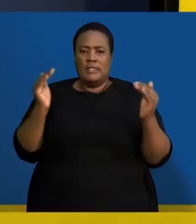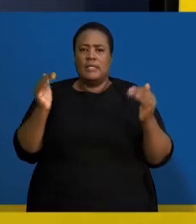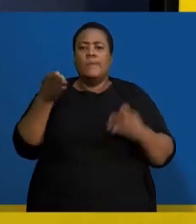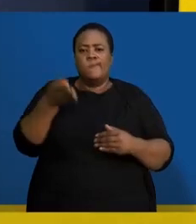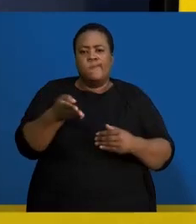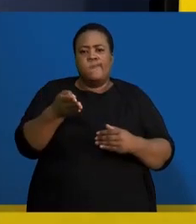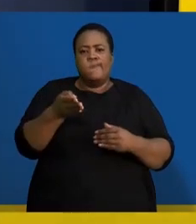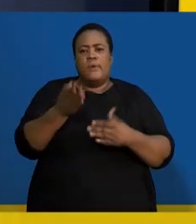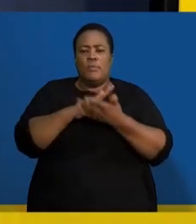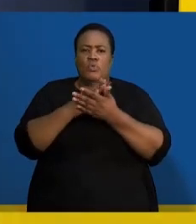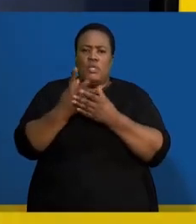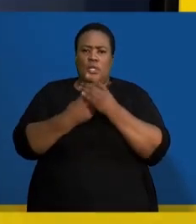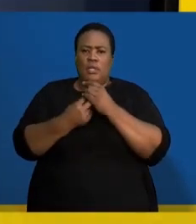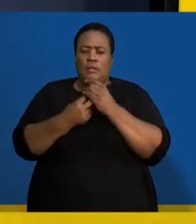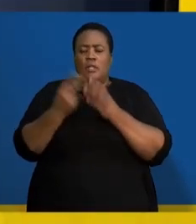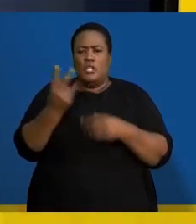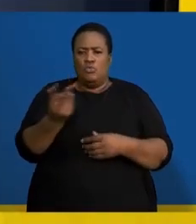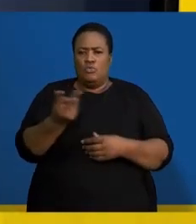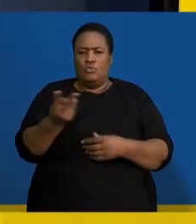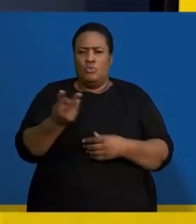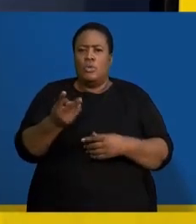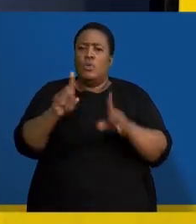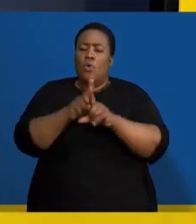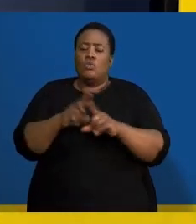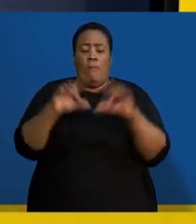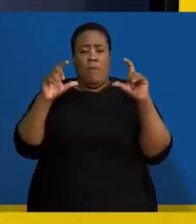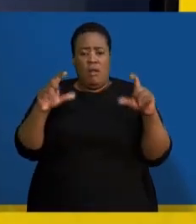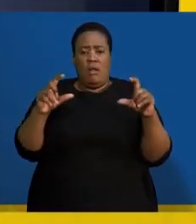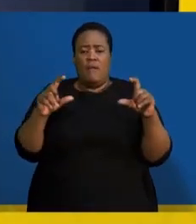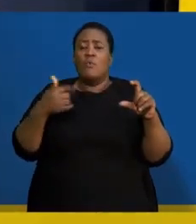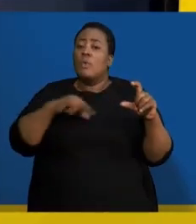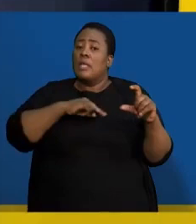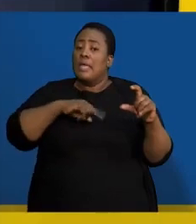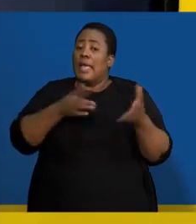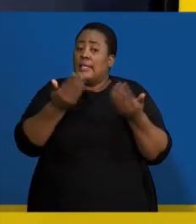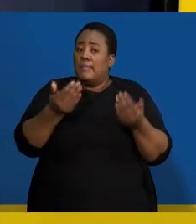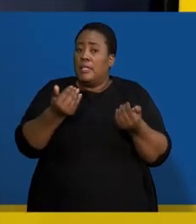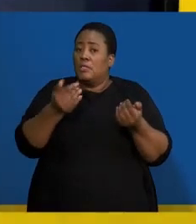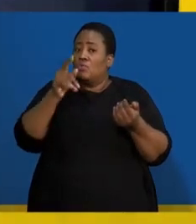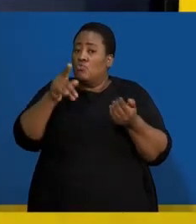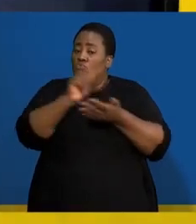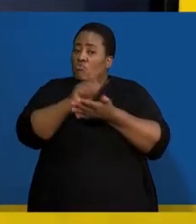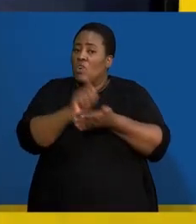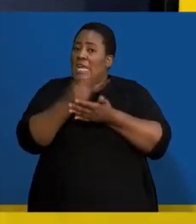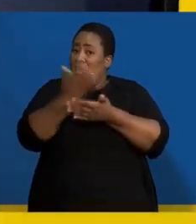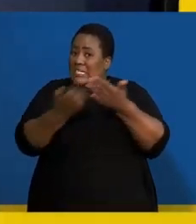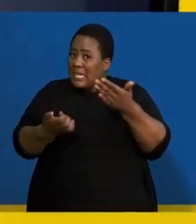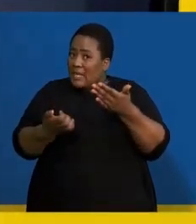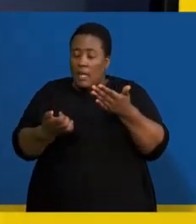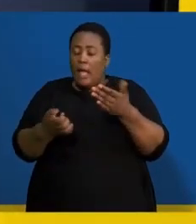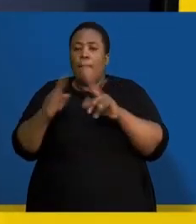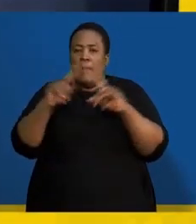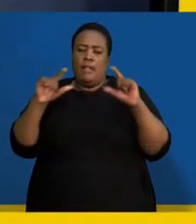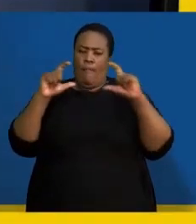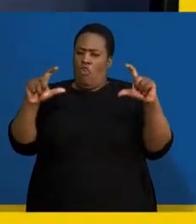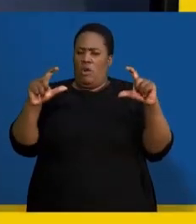is a paragraph. You are not expected to write an essay here, but you are writing a paragraph. Okay.